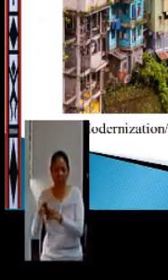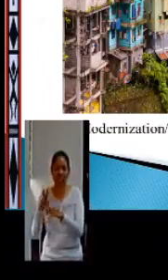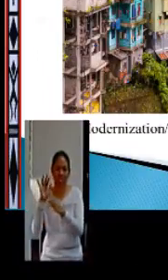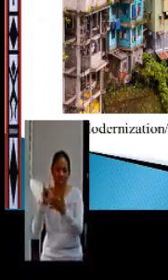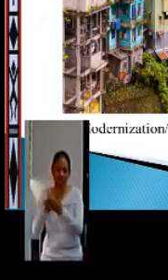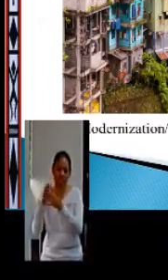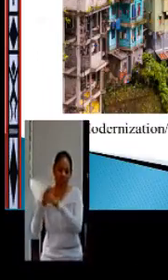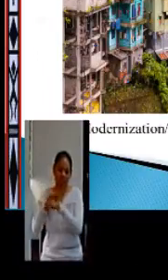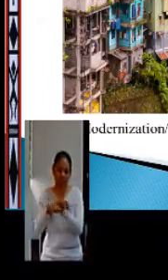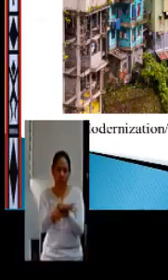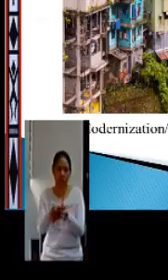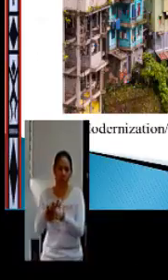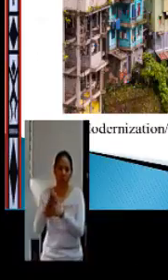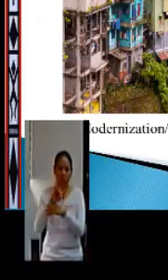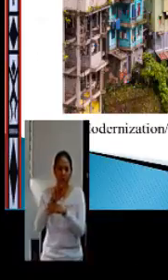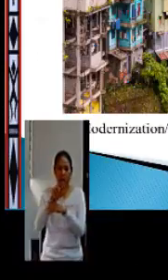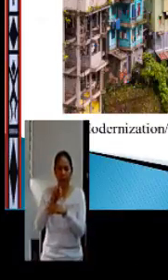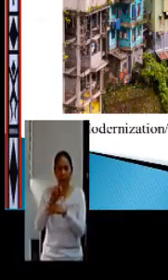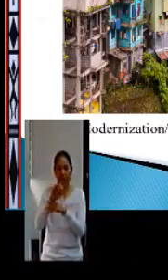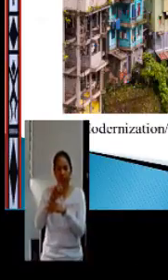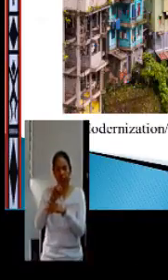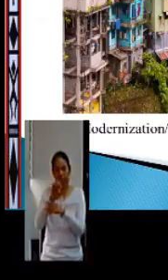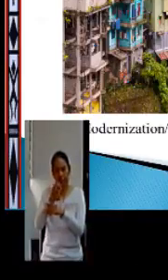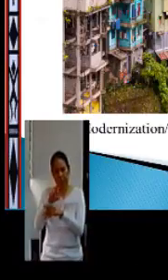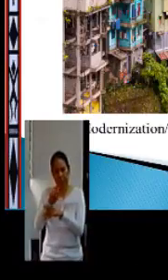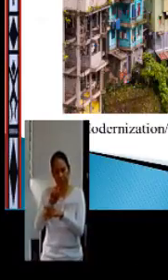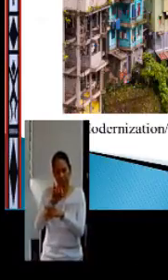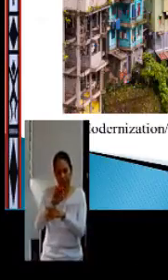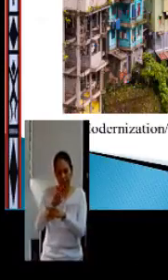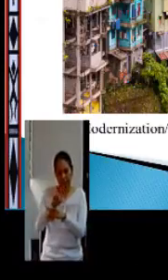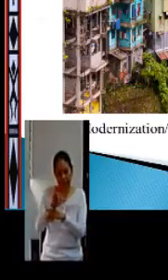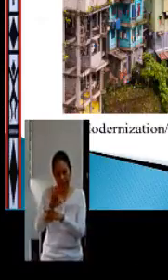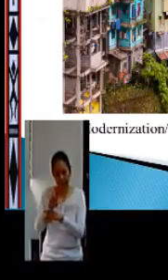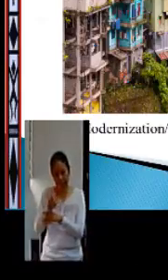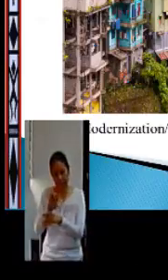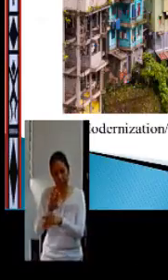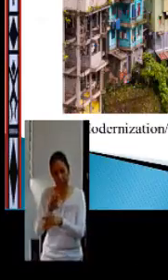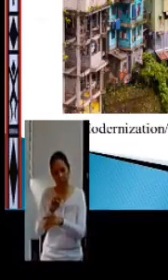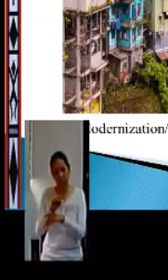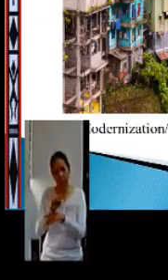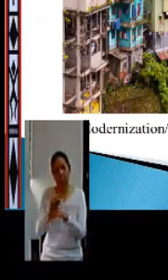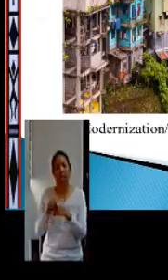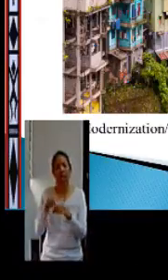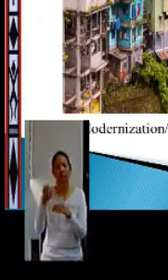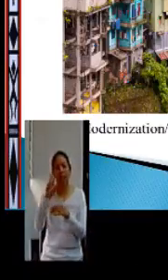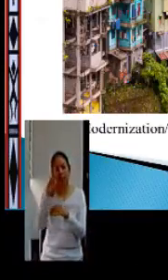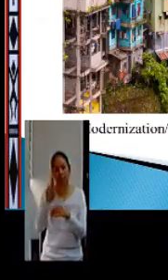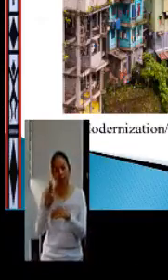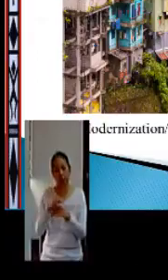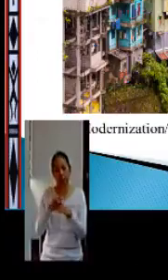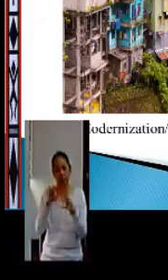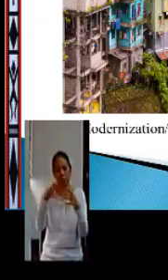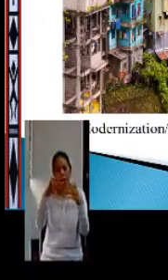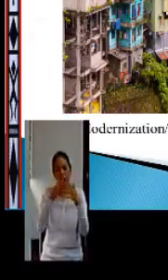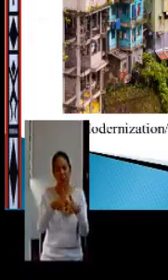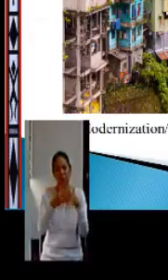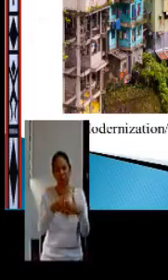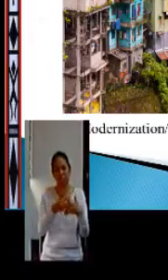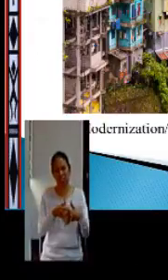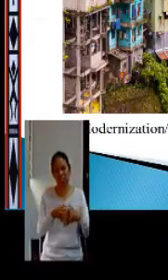and other agricultural machineries. Isa rin nagdi-disturb sa ating what do you call